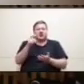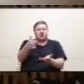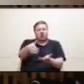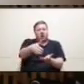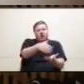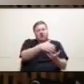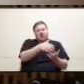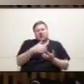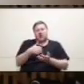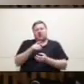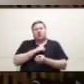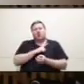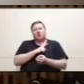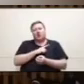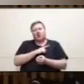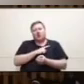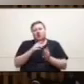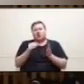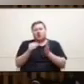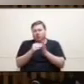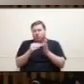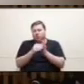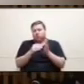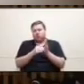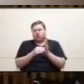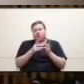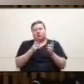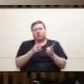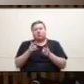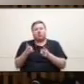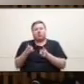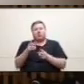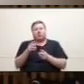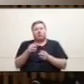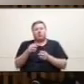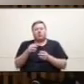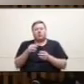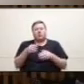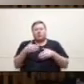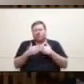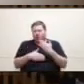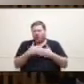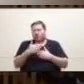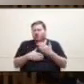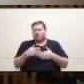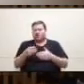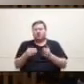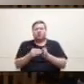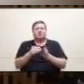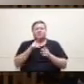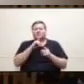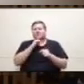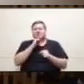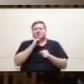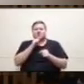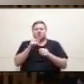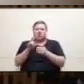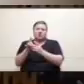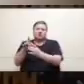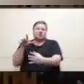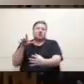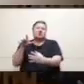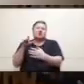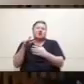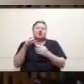are instances where even if we implement our normal credit control and debt collection processes, we are not able to disconnect